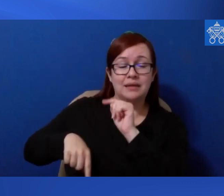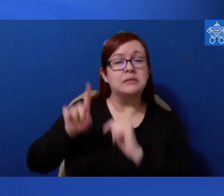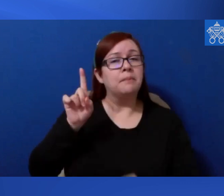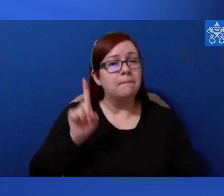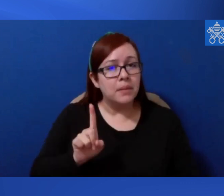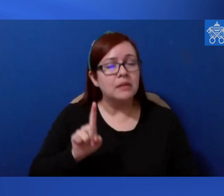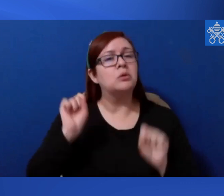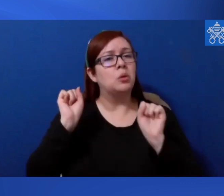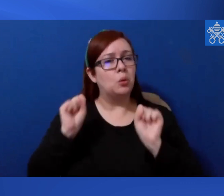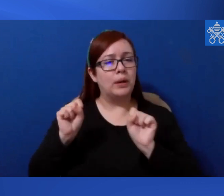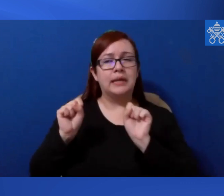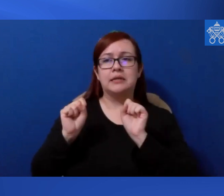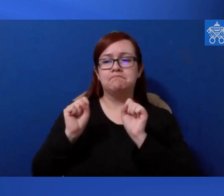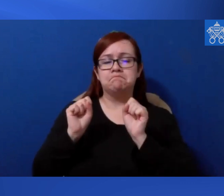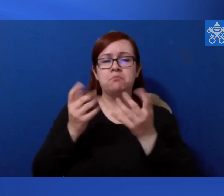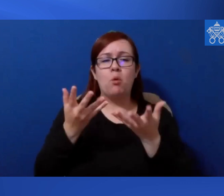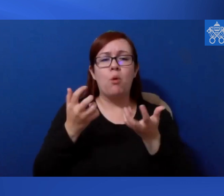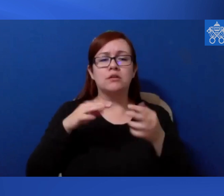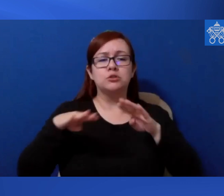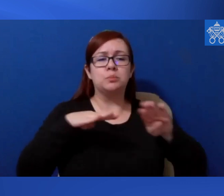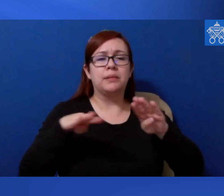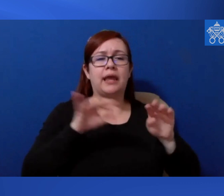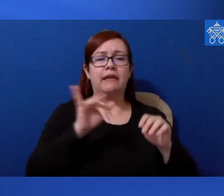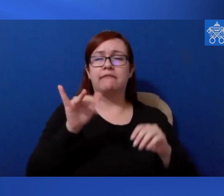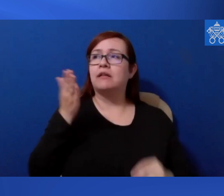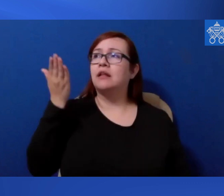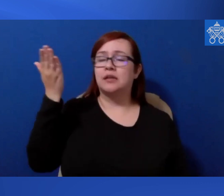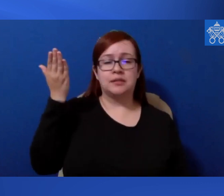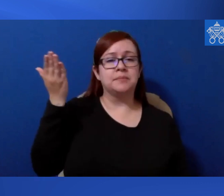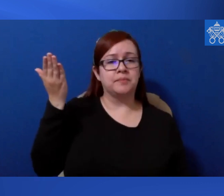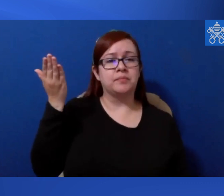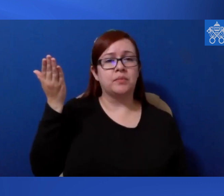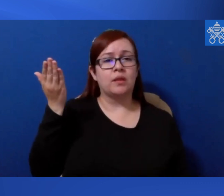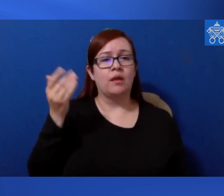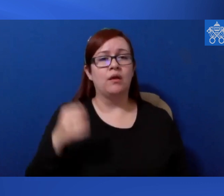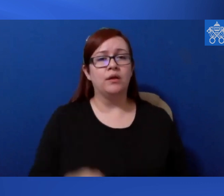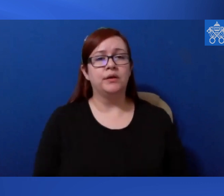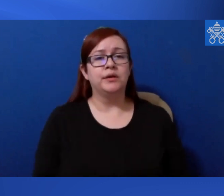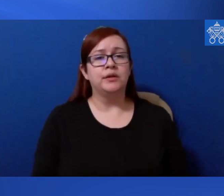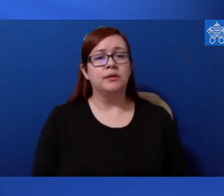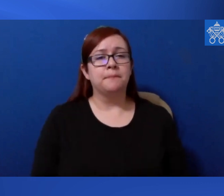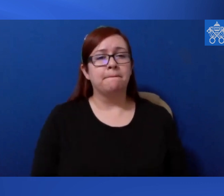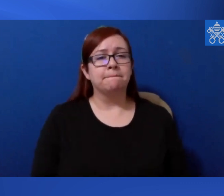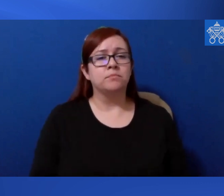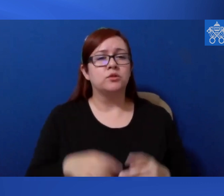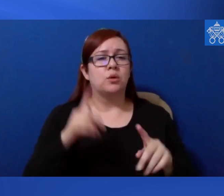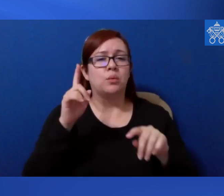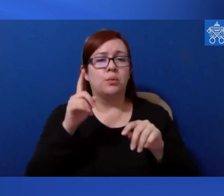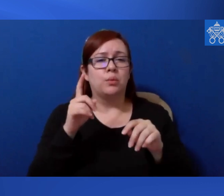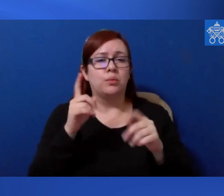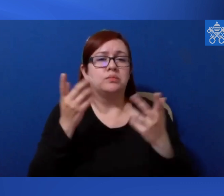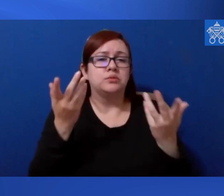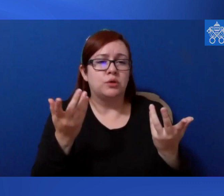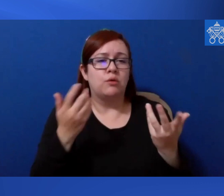Him. Forgiving is not, therefore, a good deed that we can choose to do or